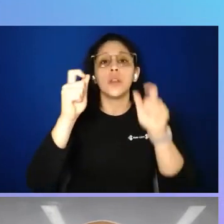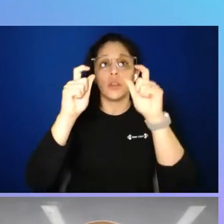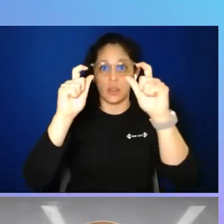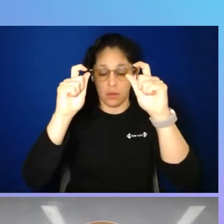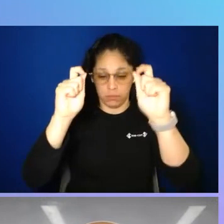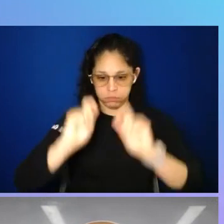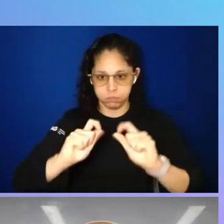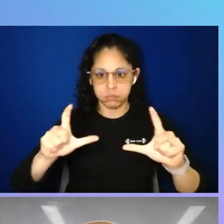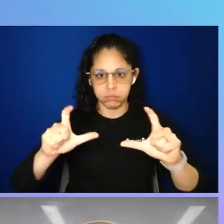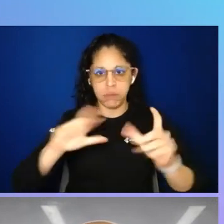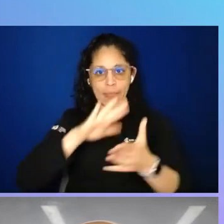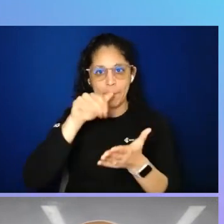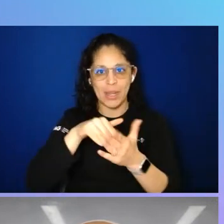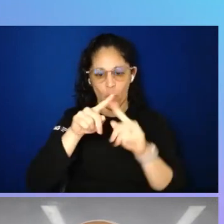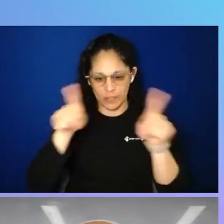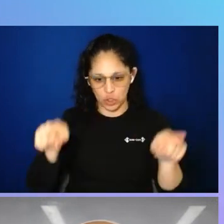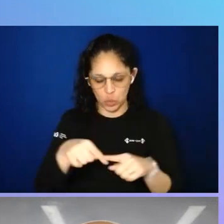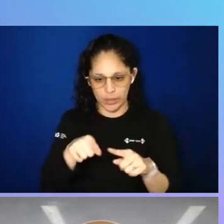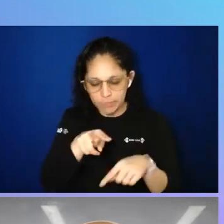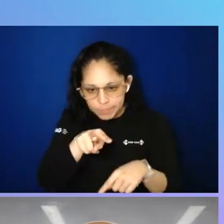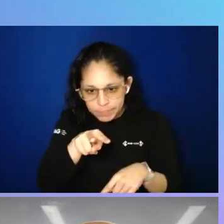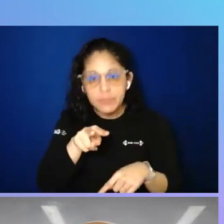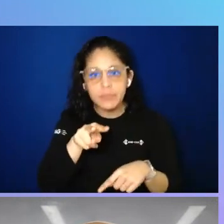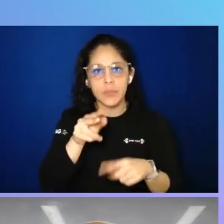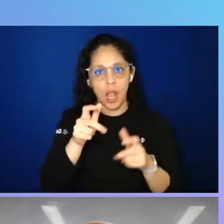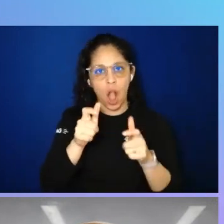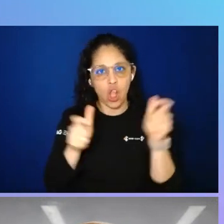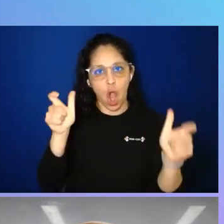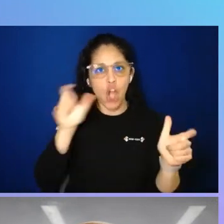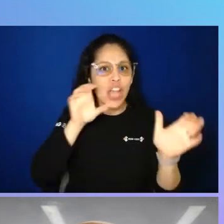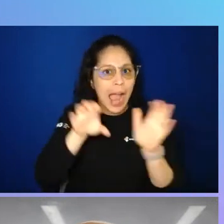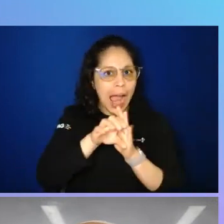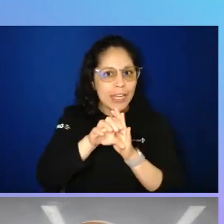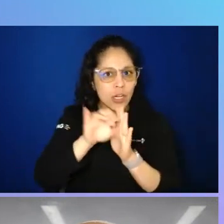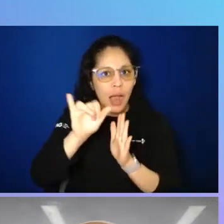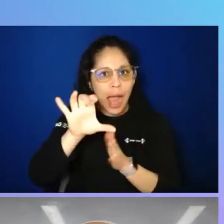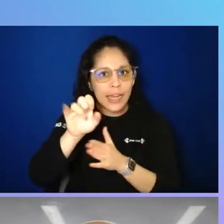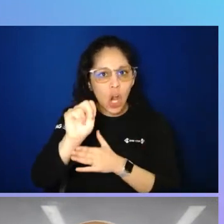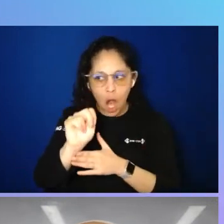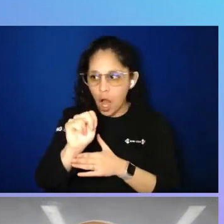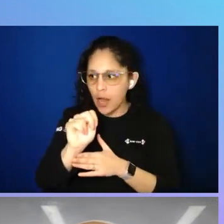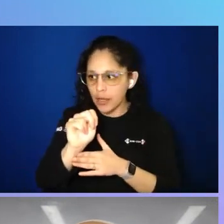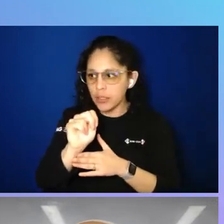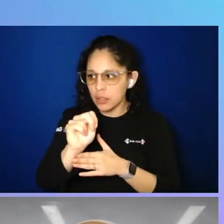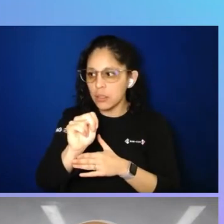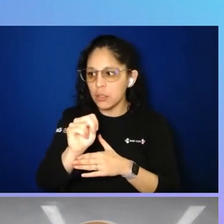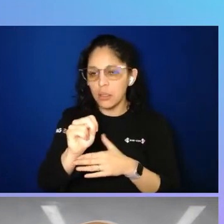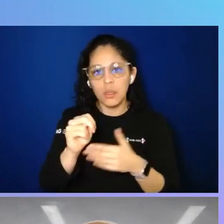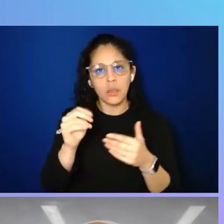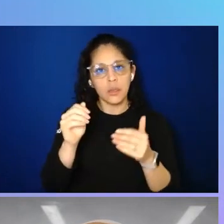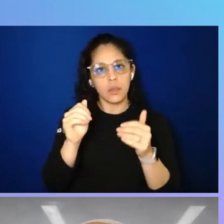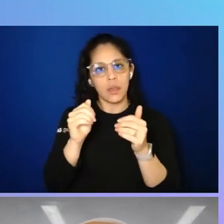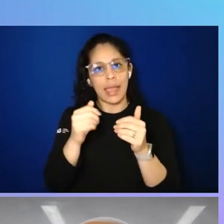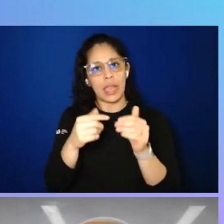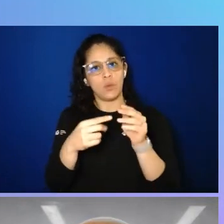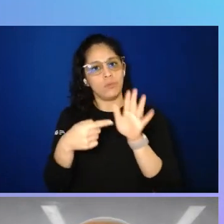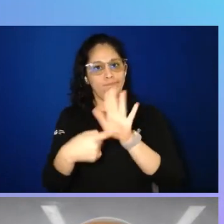screen with a large icon, in this case, a play inside a circle, and the title, Watch Now.